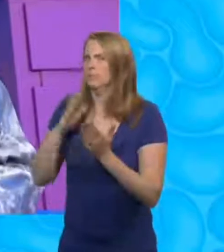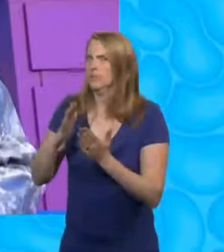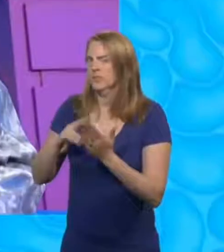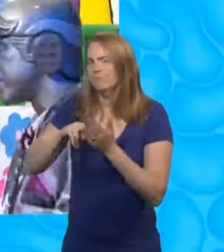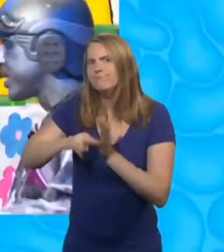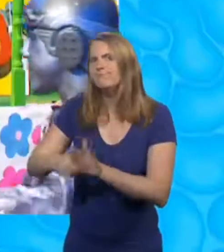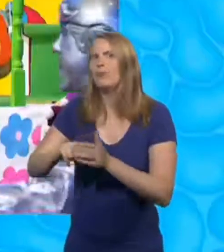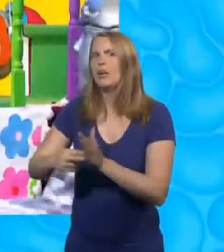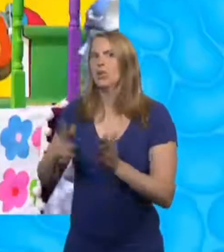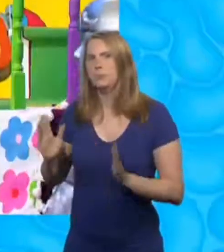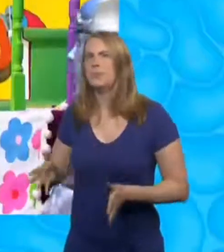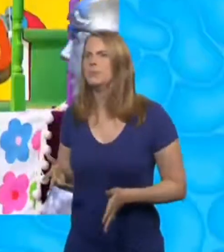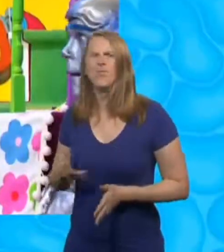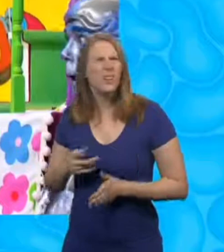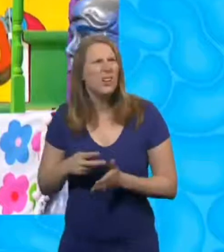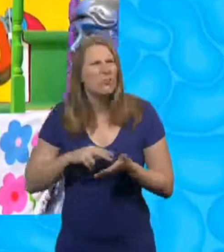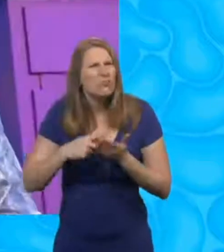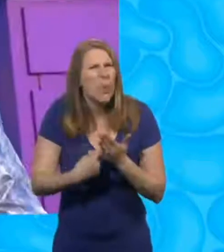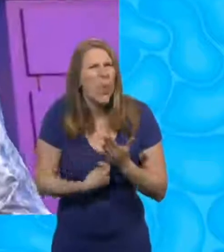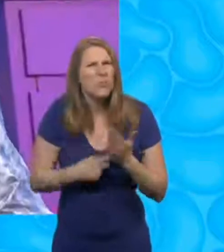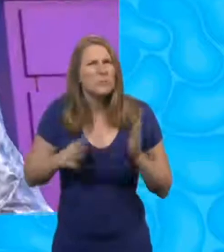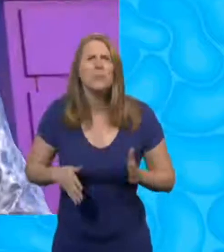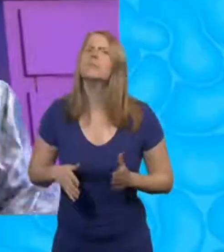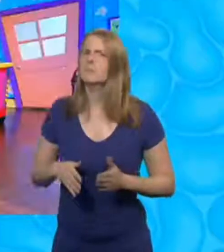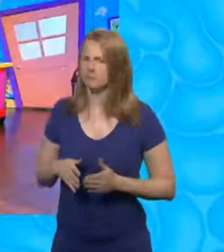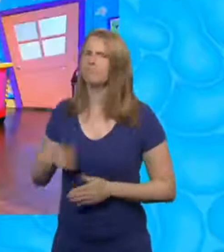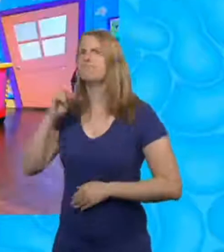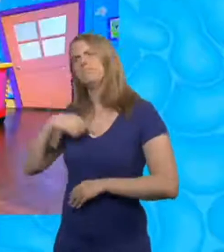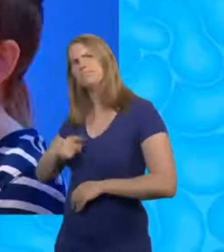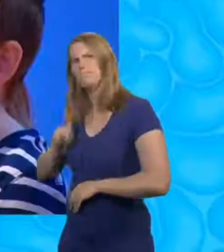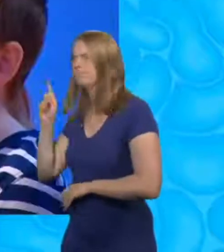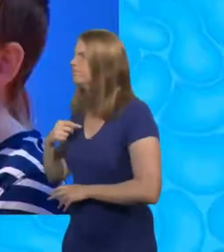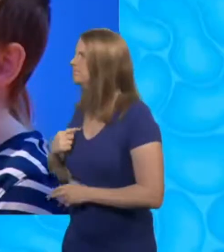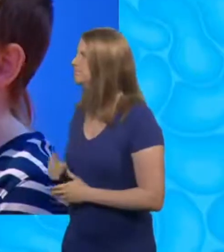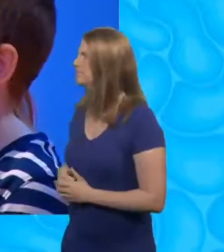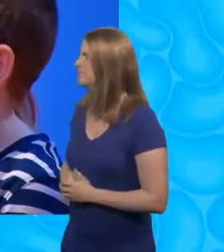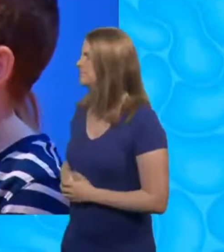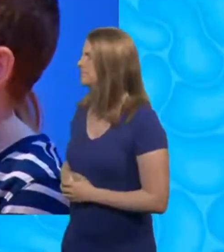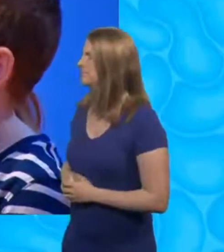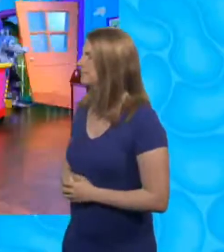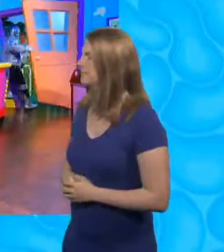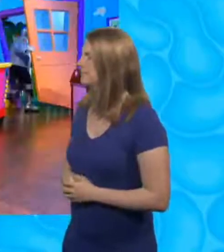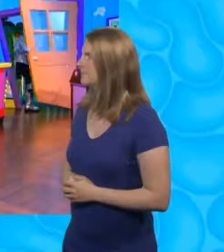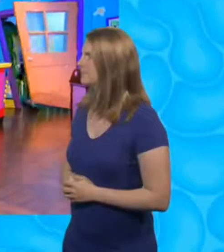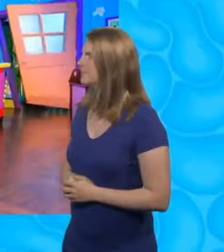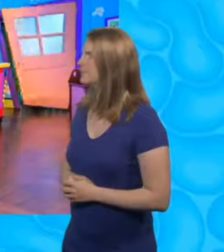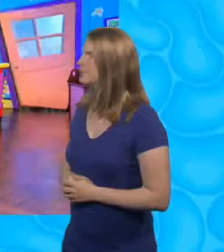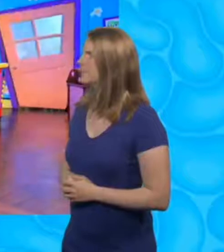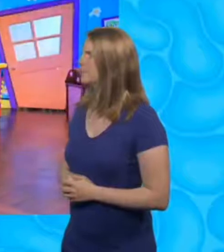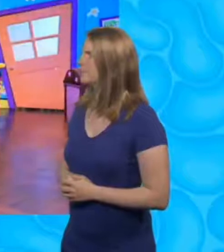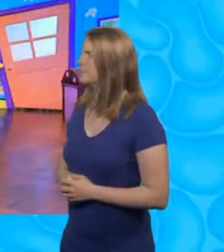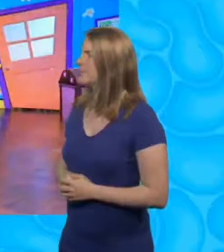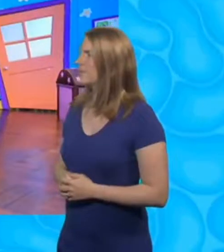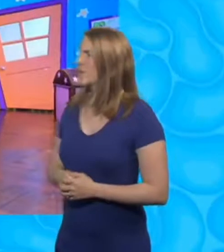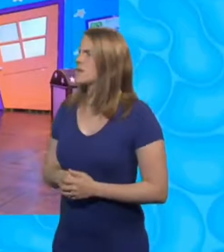sitting rules. Monster sitting rules? To the workshop! Right.